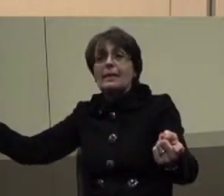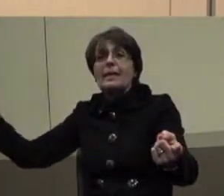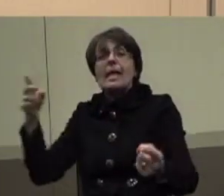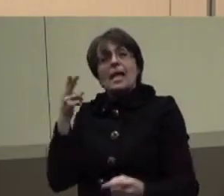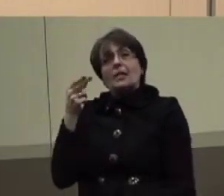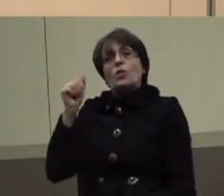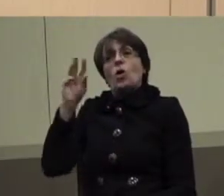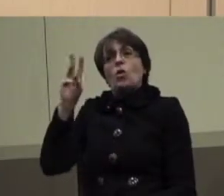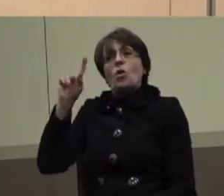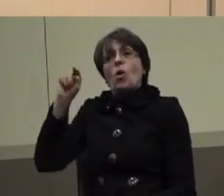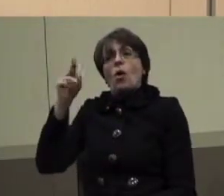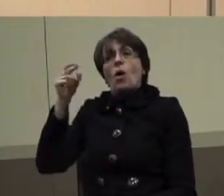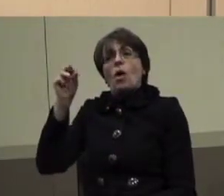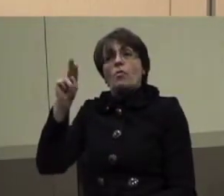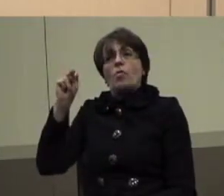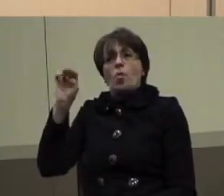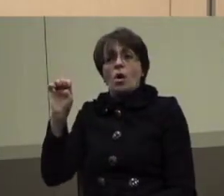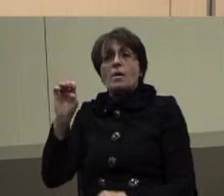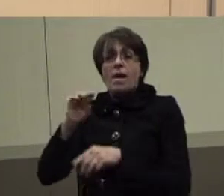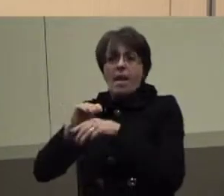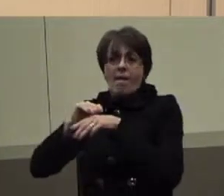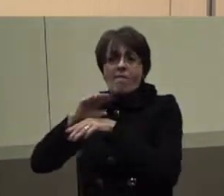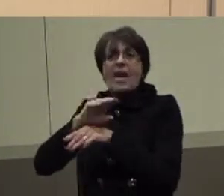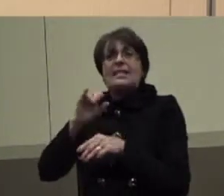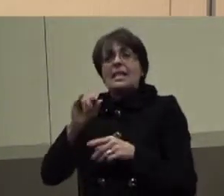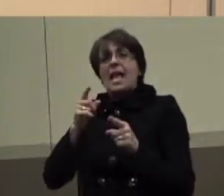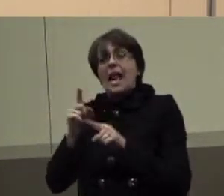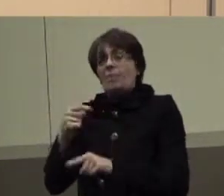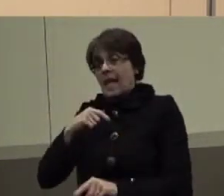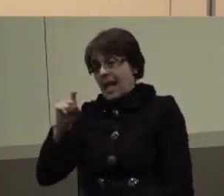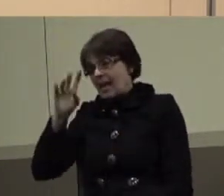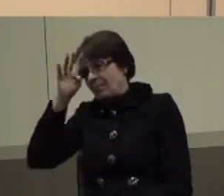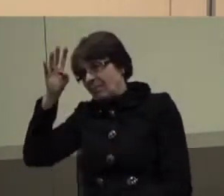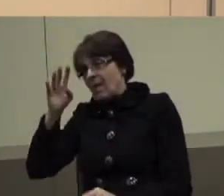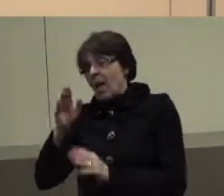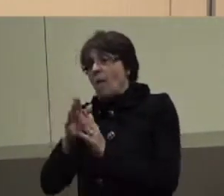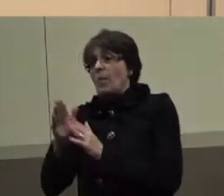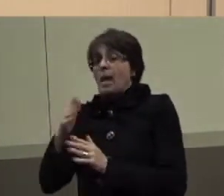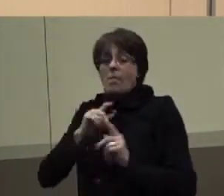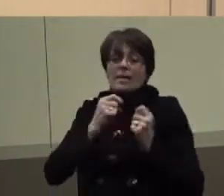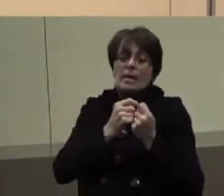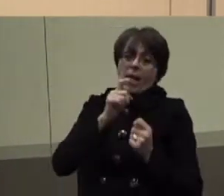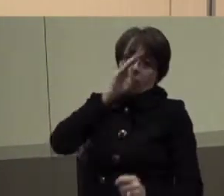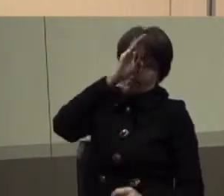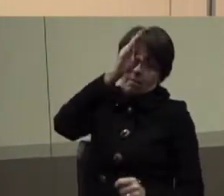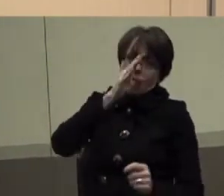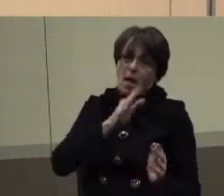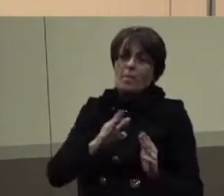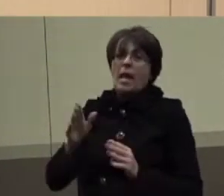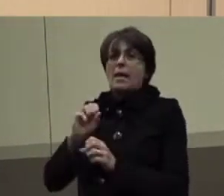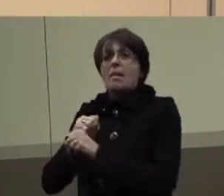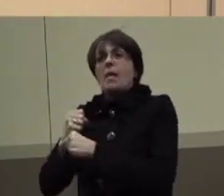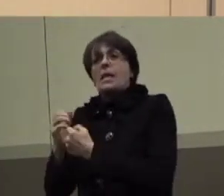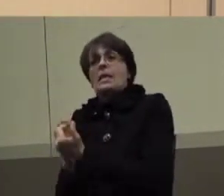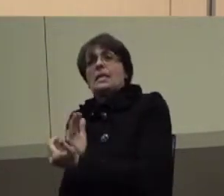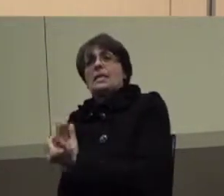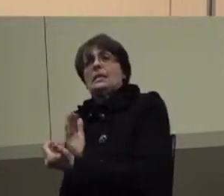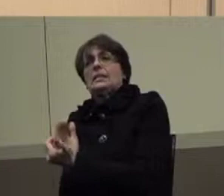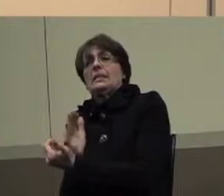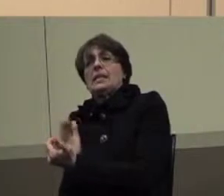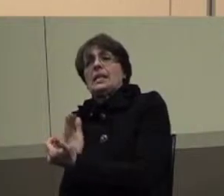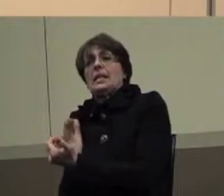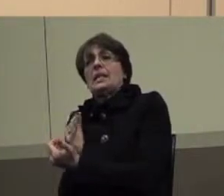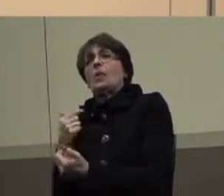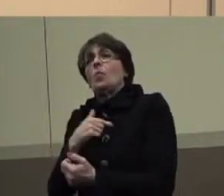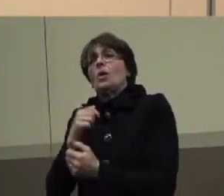Hawthorne effect, and it happens. So I had to come up with a plan. My team had to come up with a plan to make it so easy that